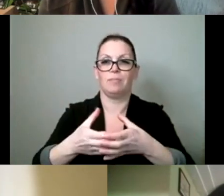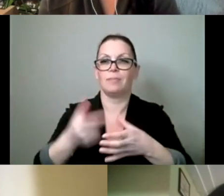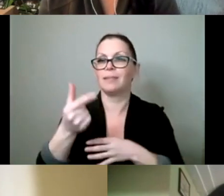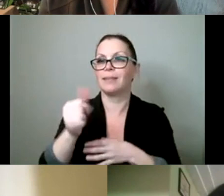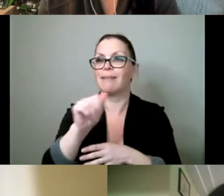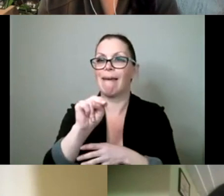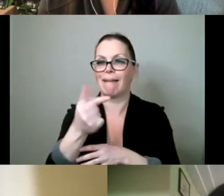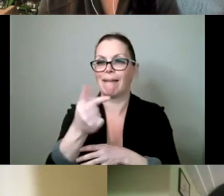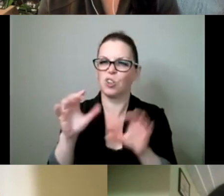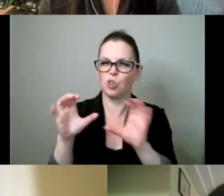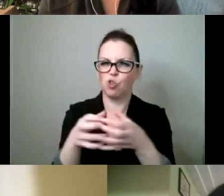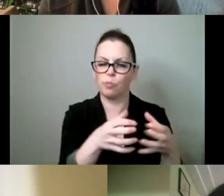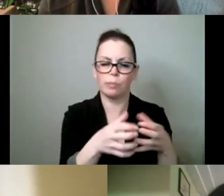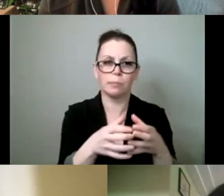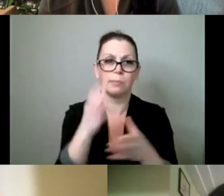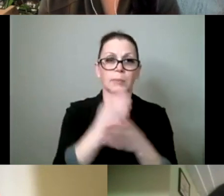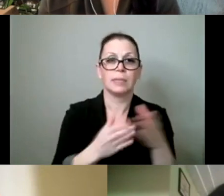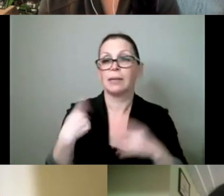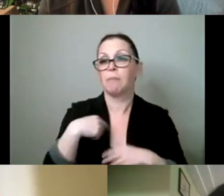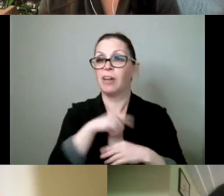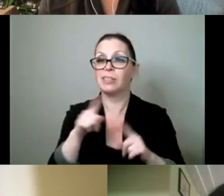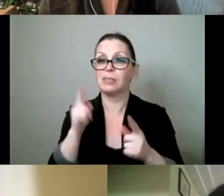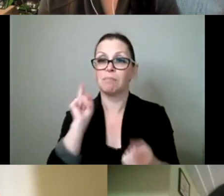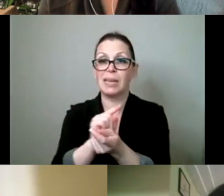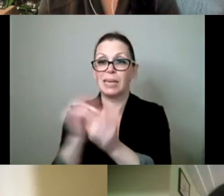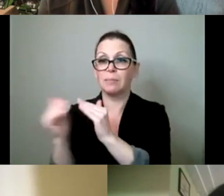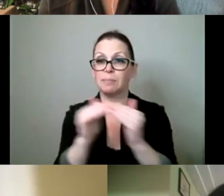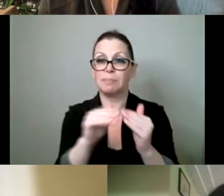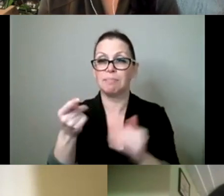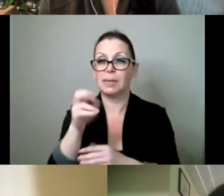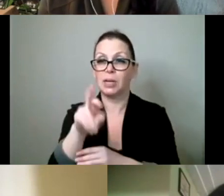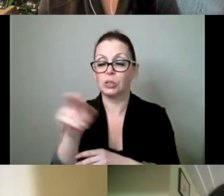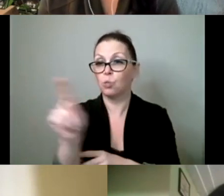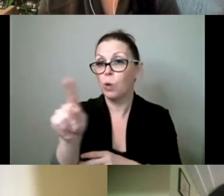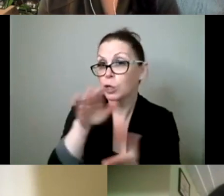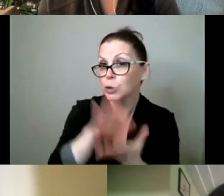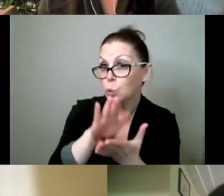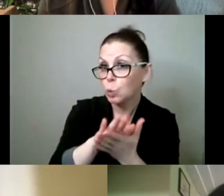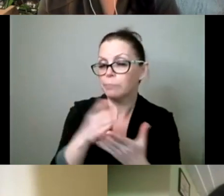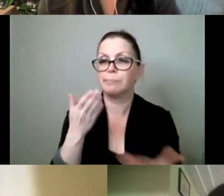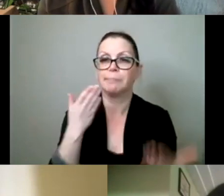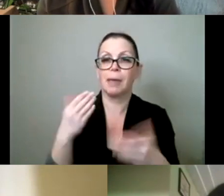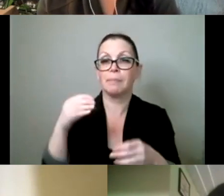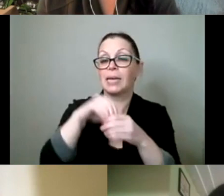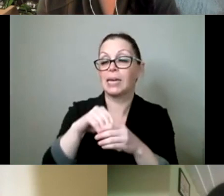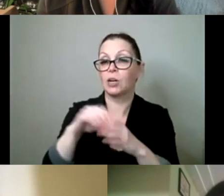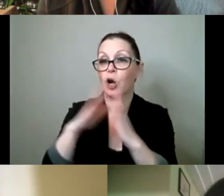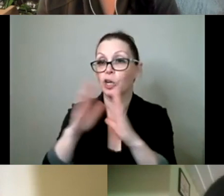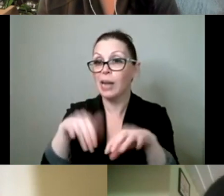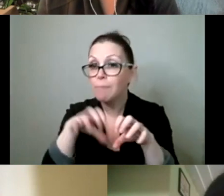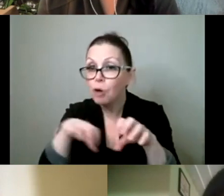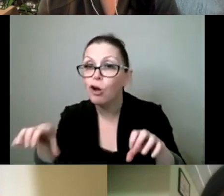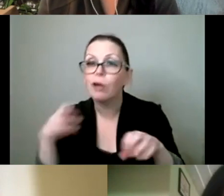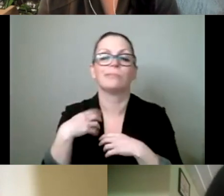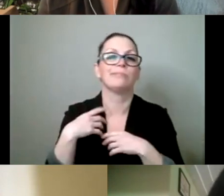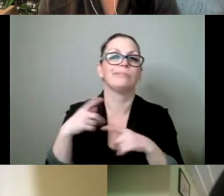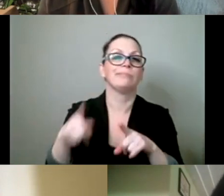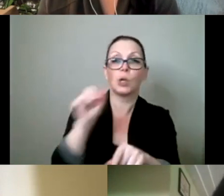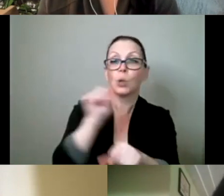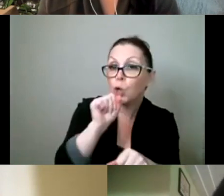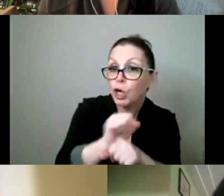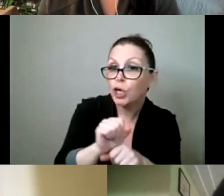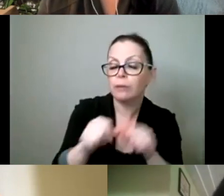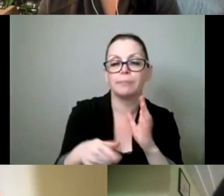at school. Some of us meet peers, you know, in our neighborhood or at work, finding